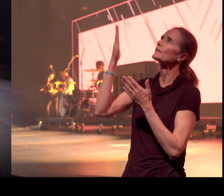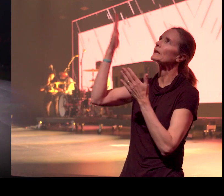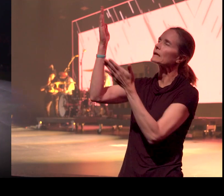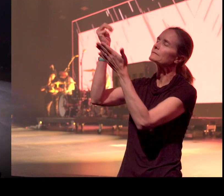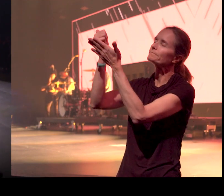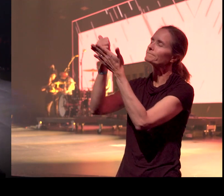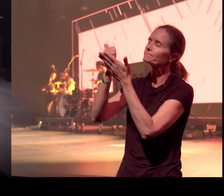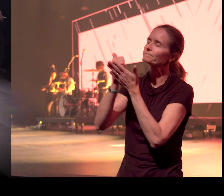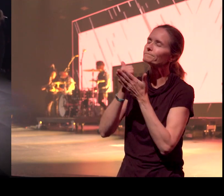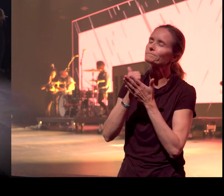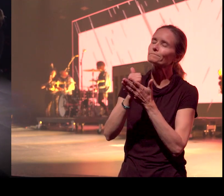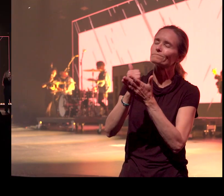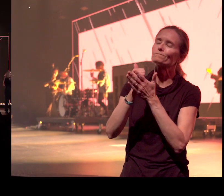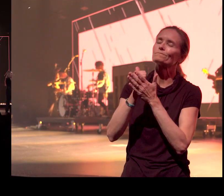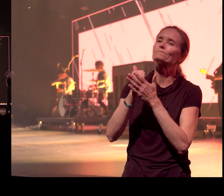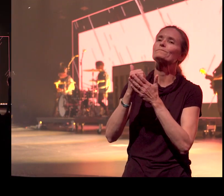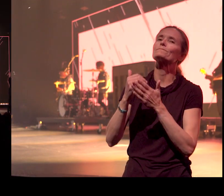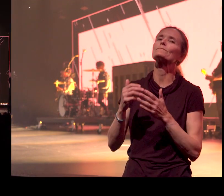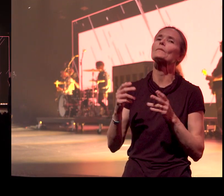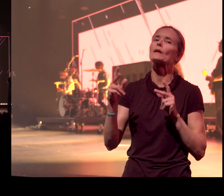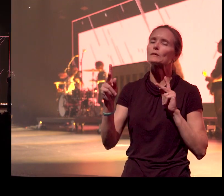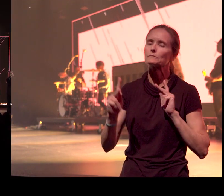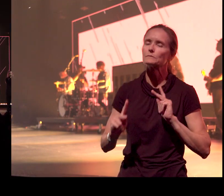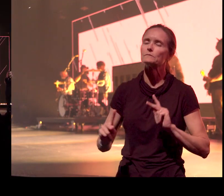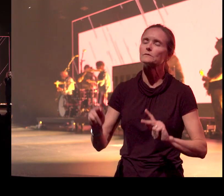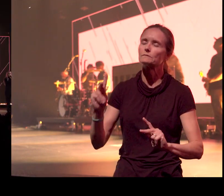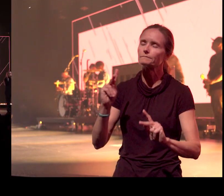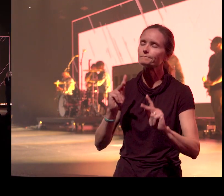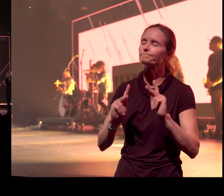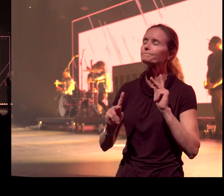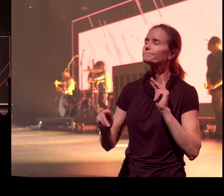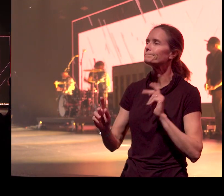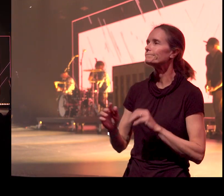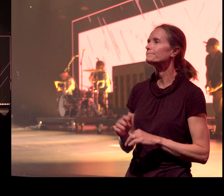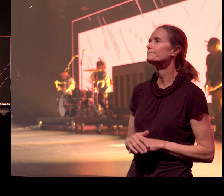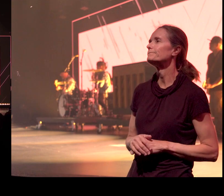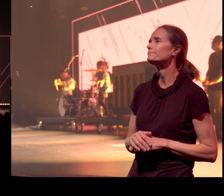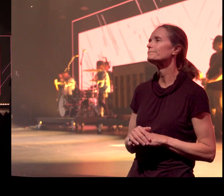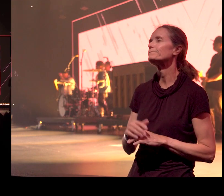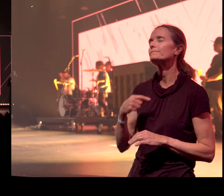Yeah. Train the rest upon the lowly.